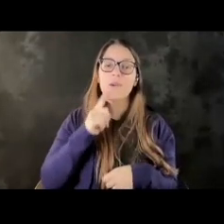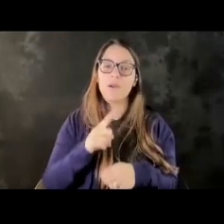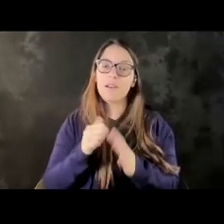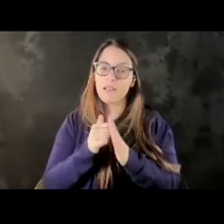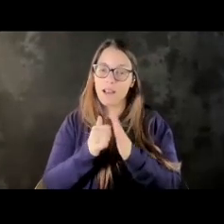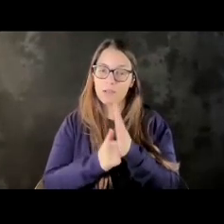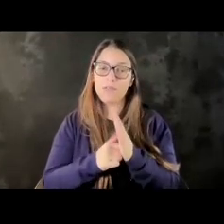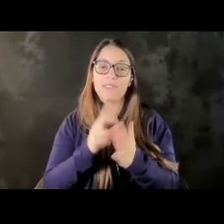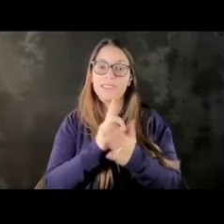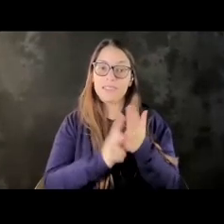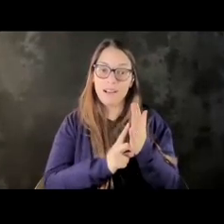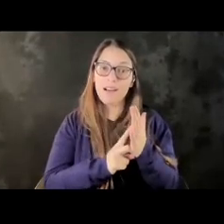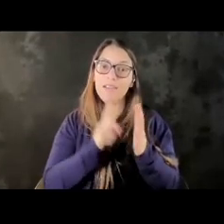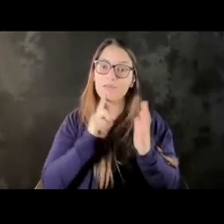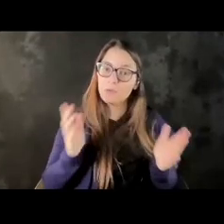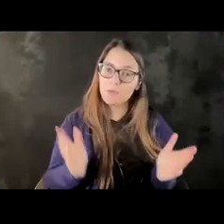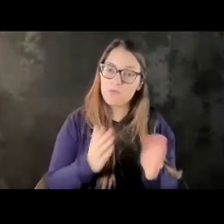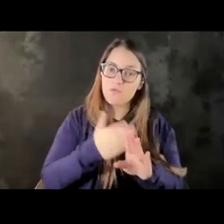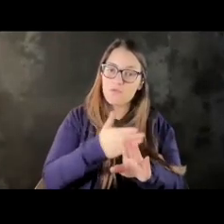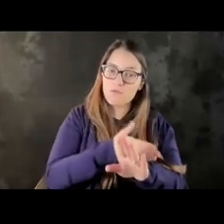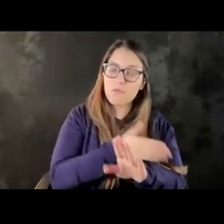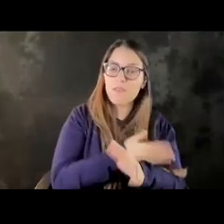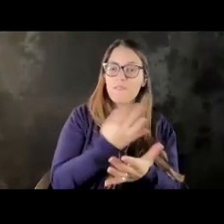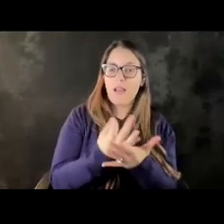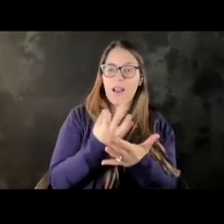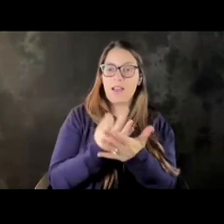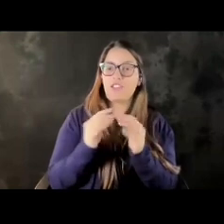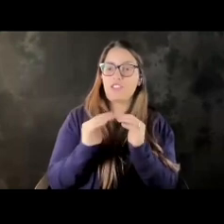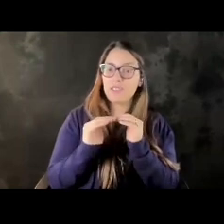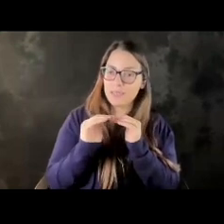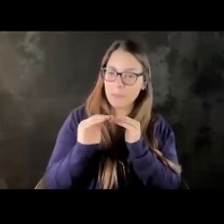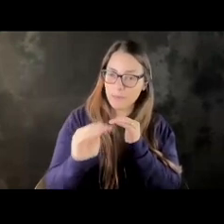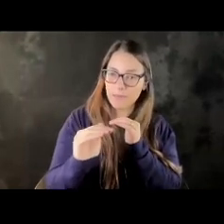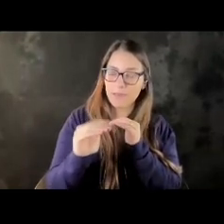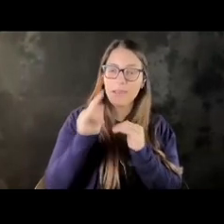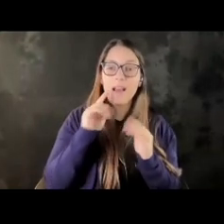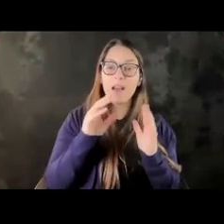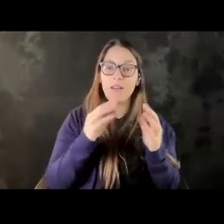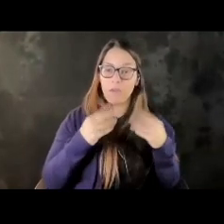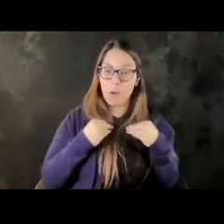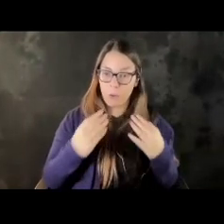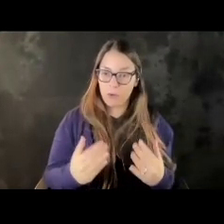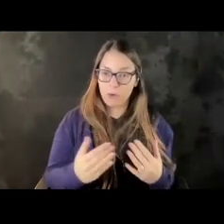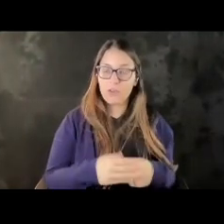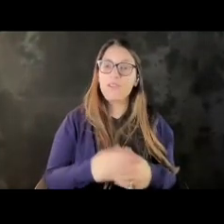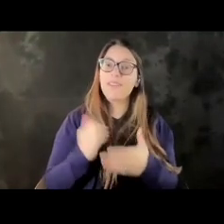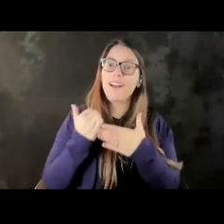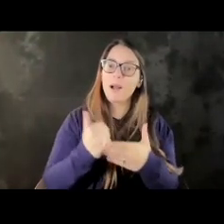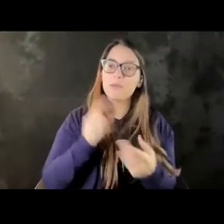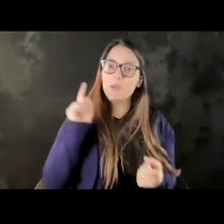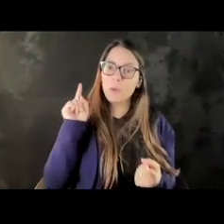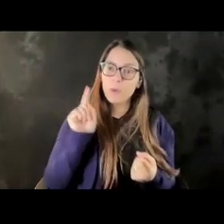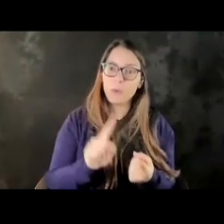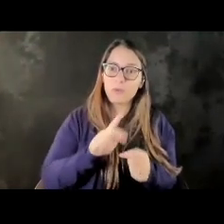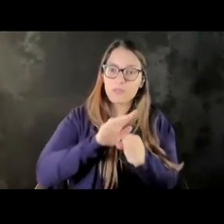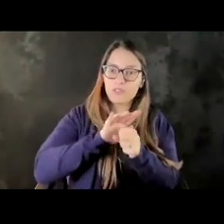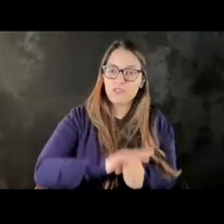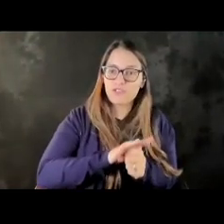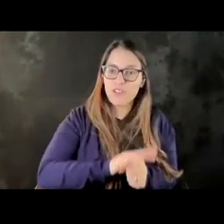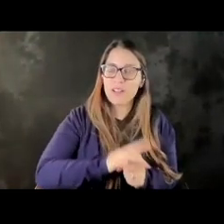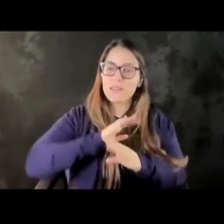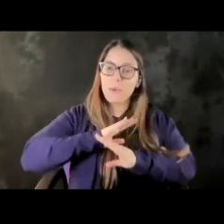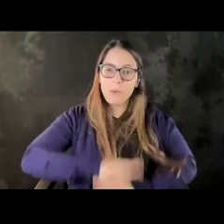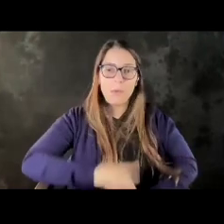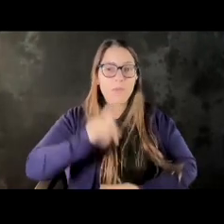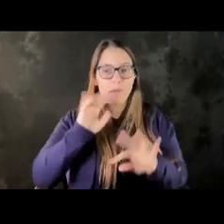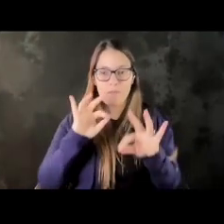financial stability of an ABLE account owner, helping to reduce stress too for the family members.